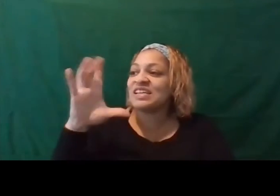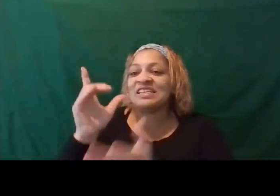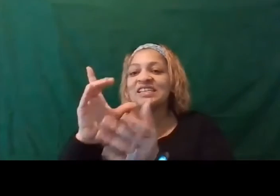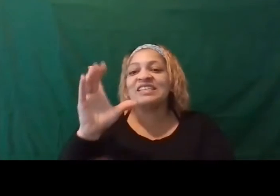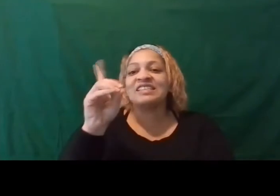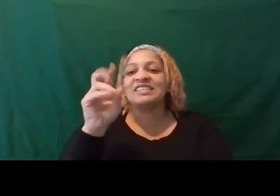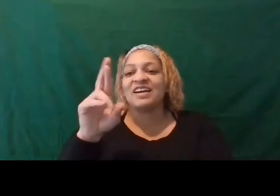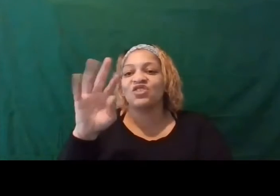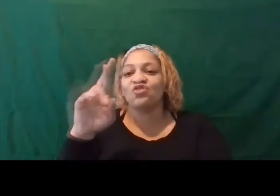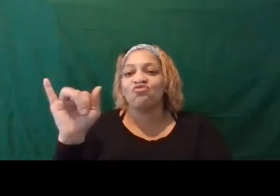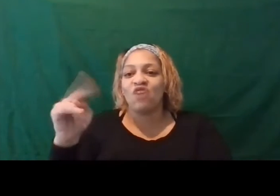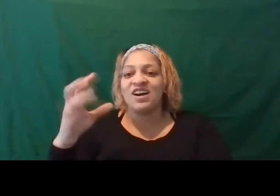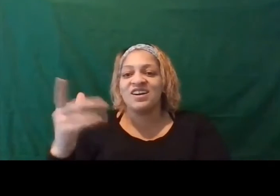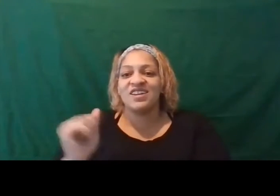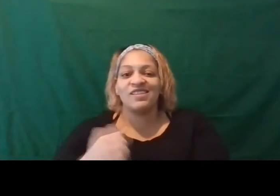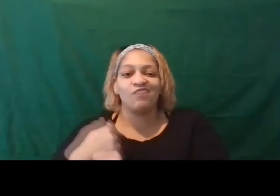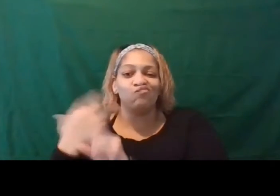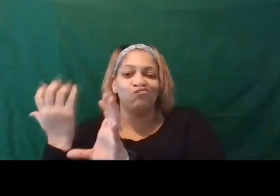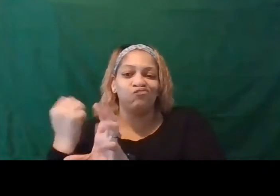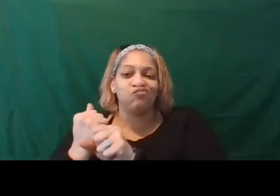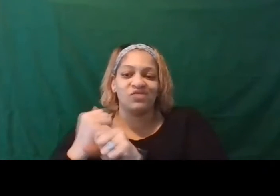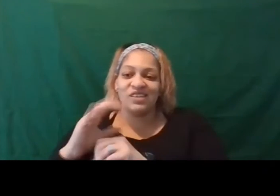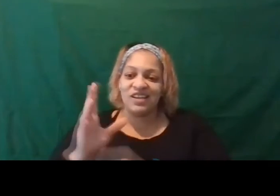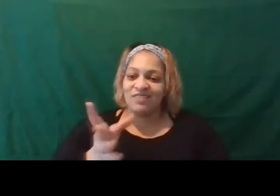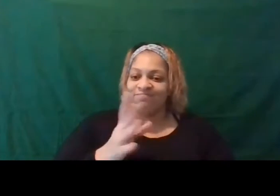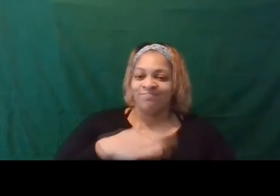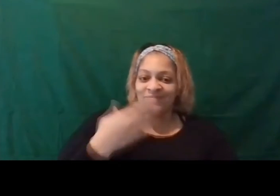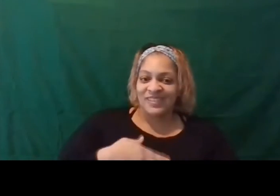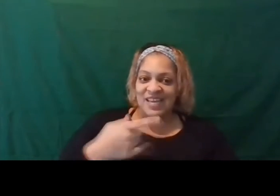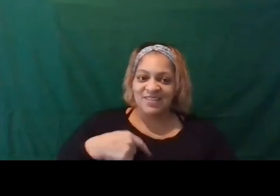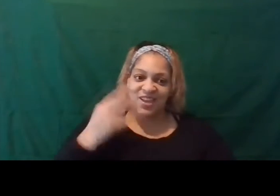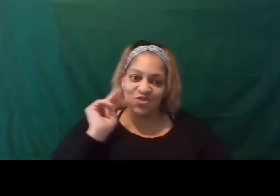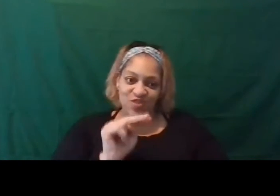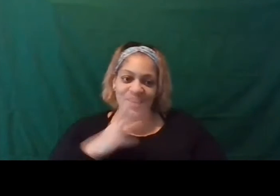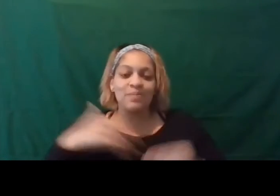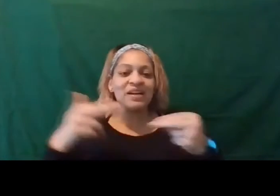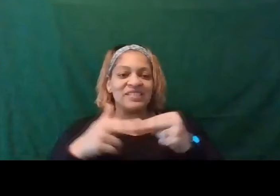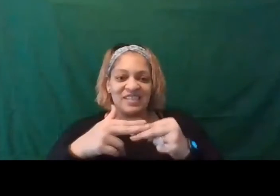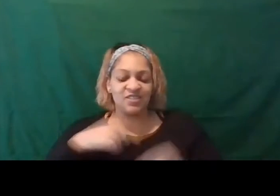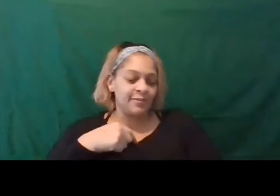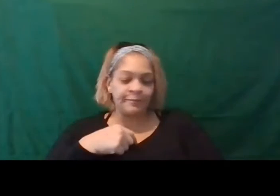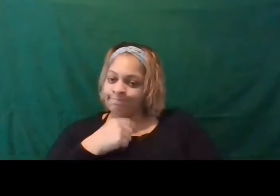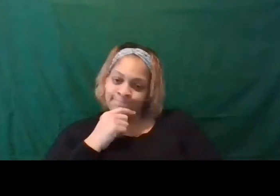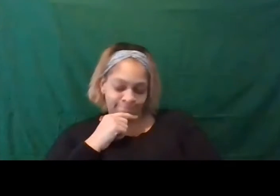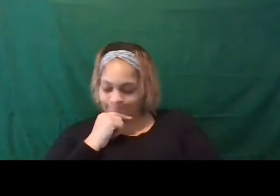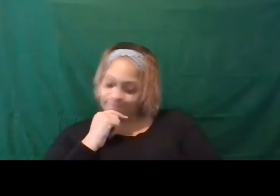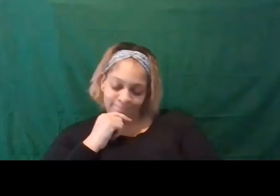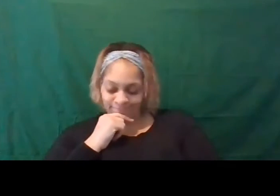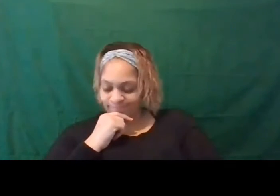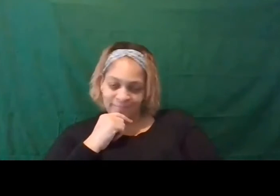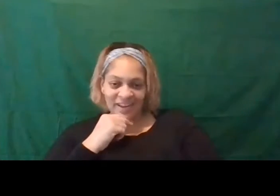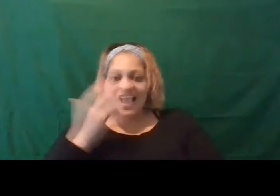slides, but we're not gonna go there because I'm sure she's on and she's probably shaking her head at me right now. So let us move on. This